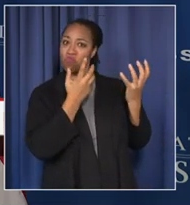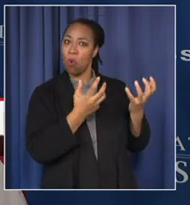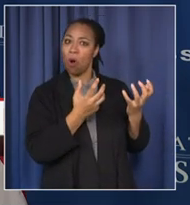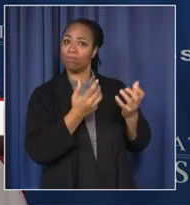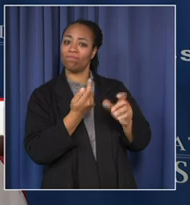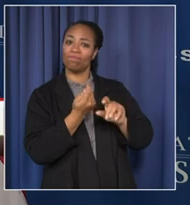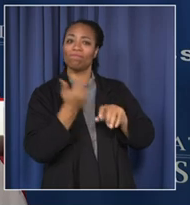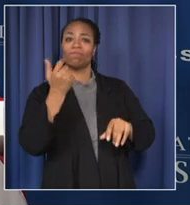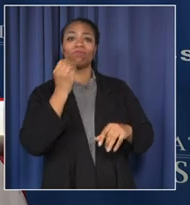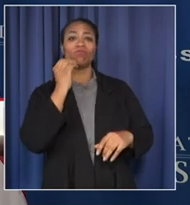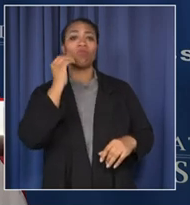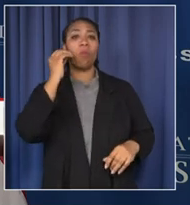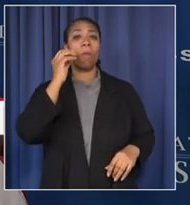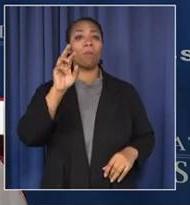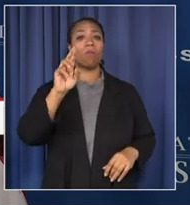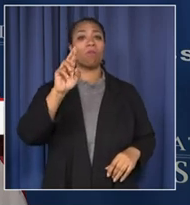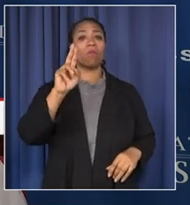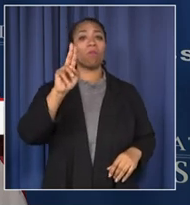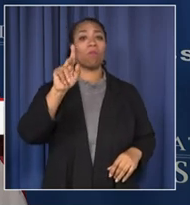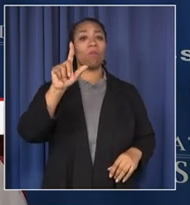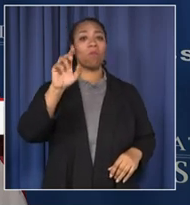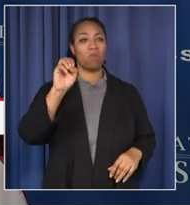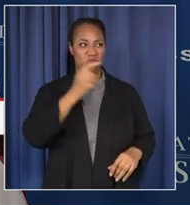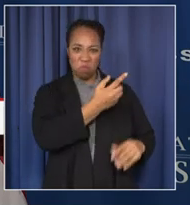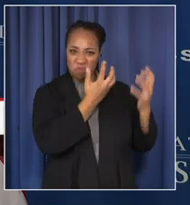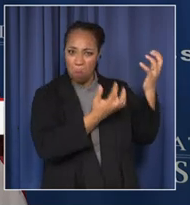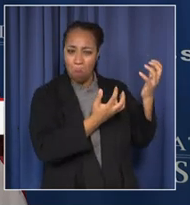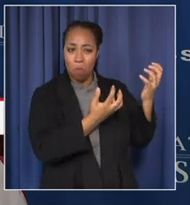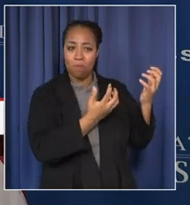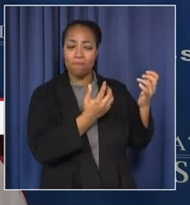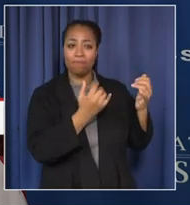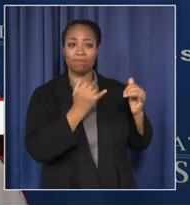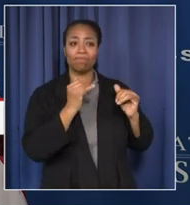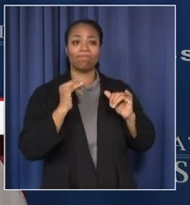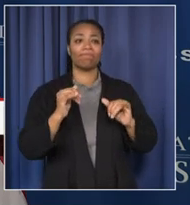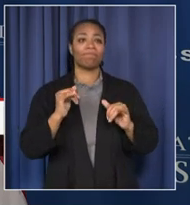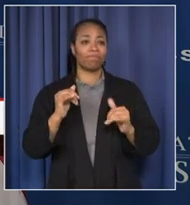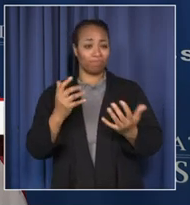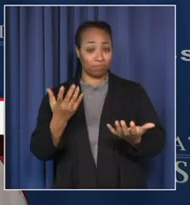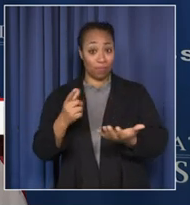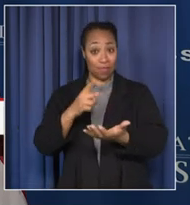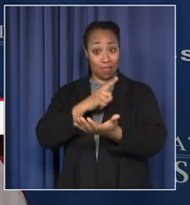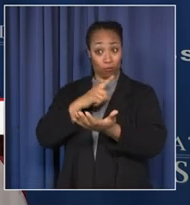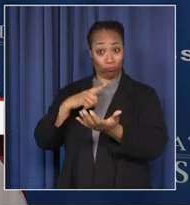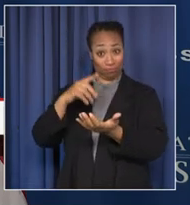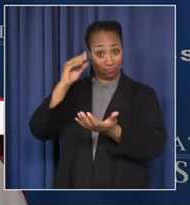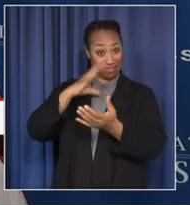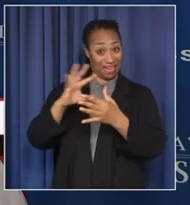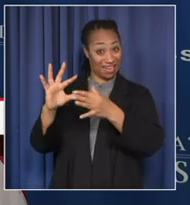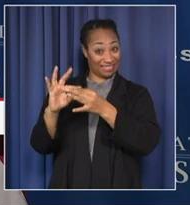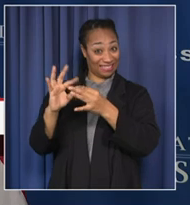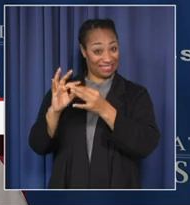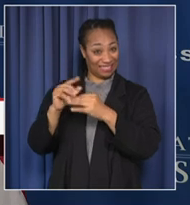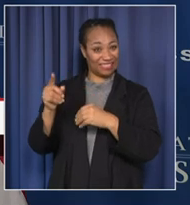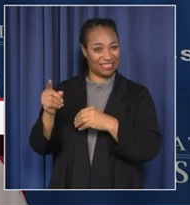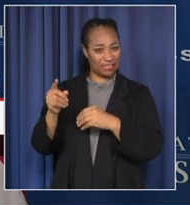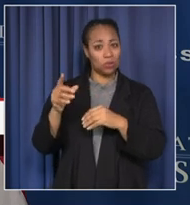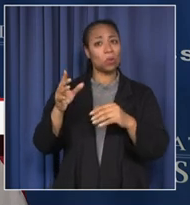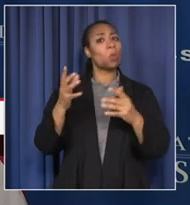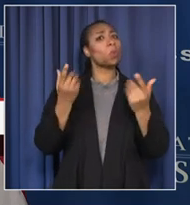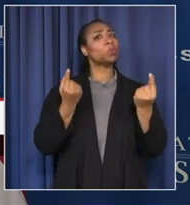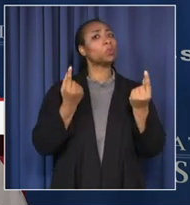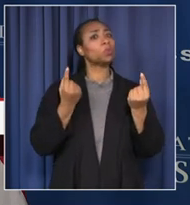Tennessee, have introduced such a bill called Bringing Oversight to Washington and Safety to Every Resident, which, not